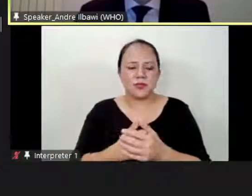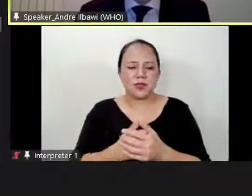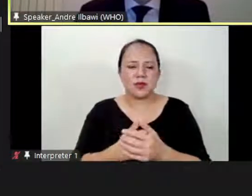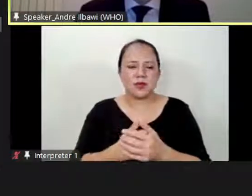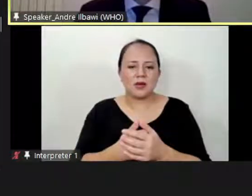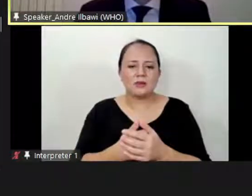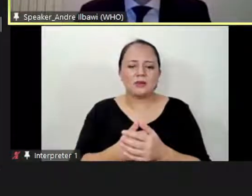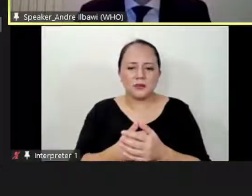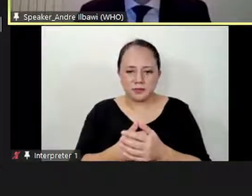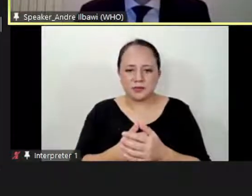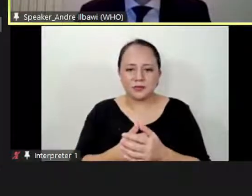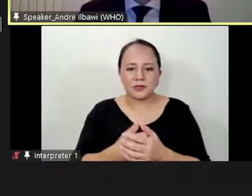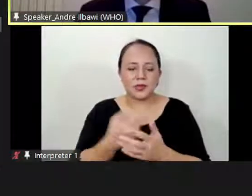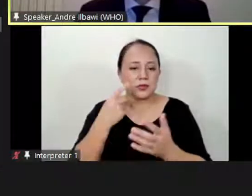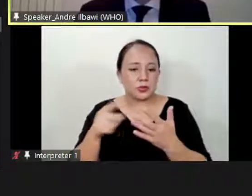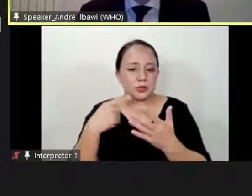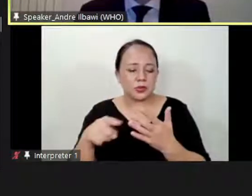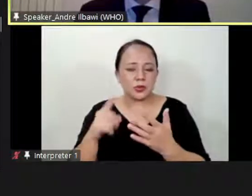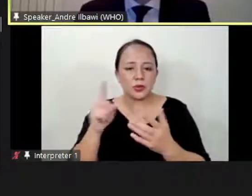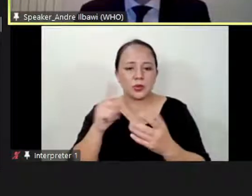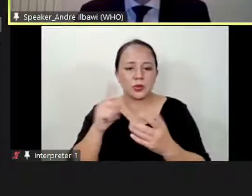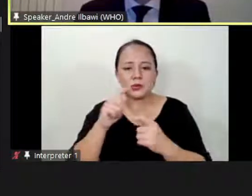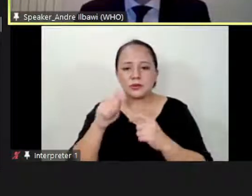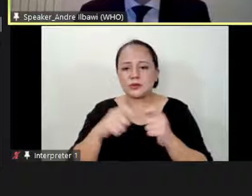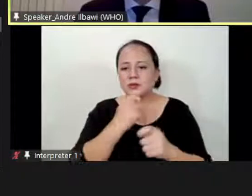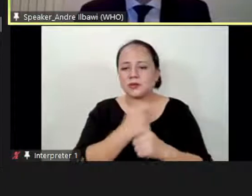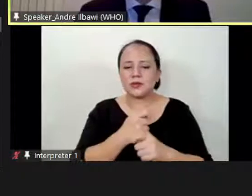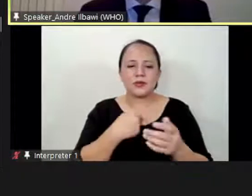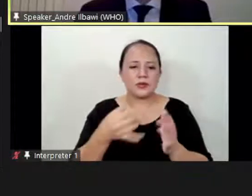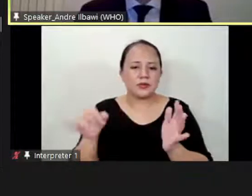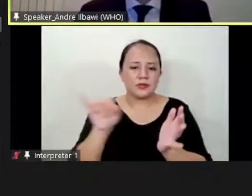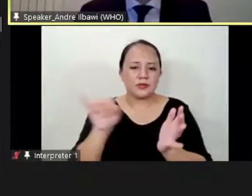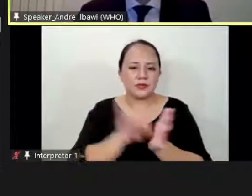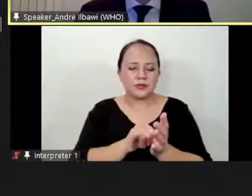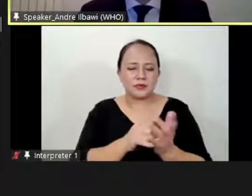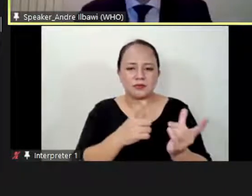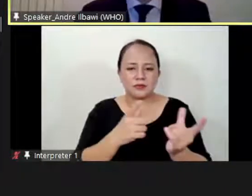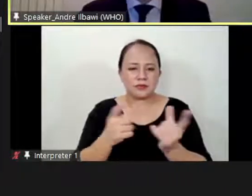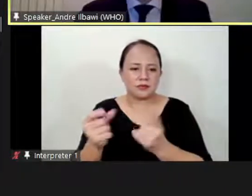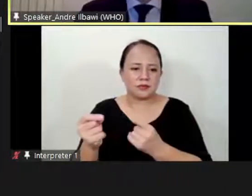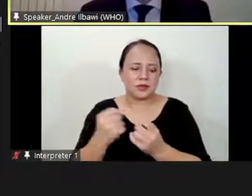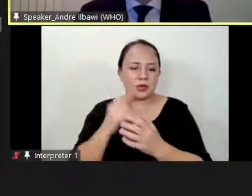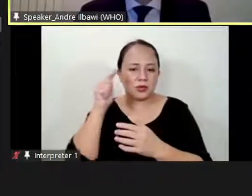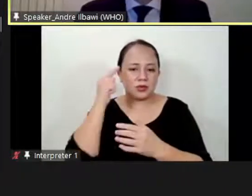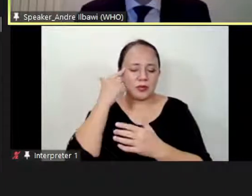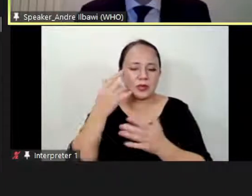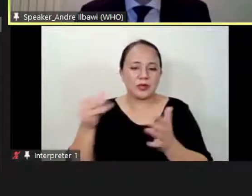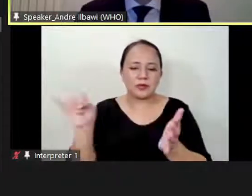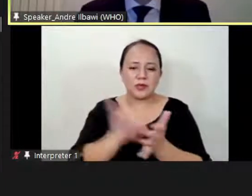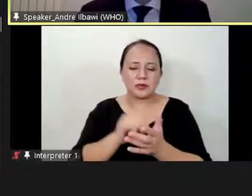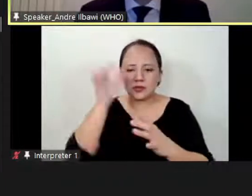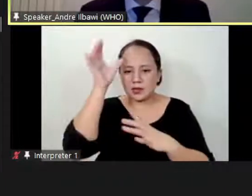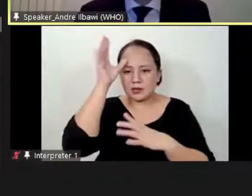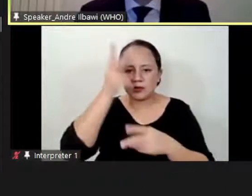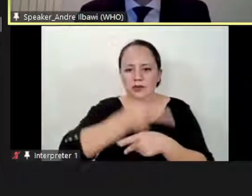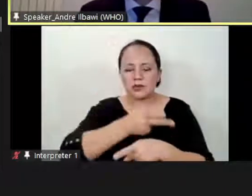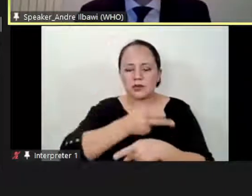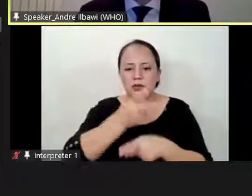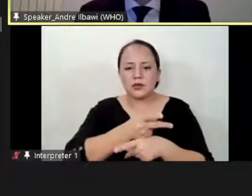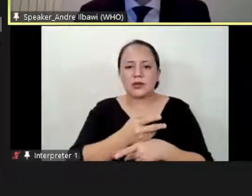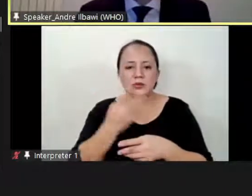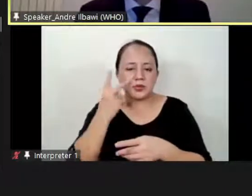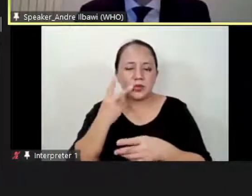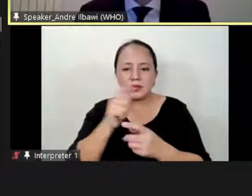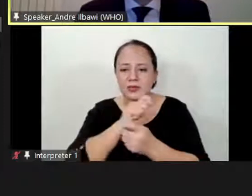So when we look at what types of investments are being made, we start with the question of, are governments investing in cancer care? Do we see